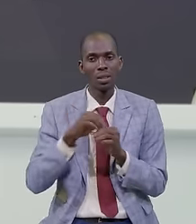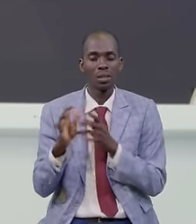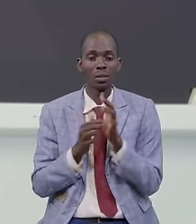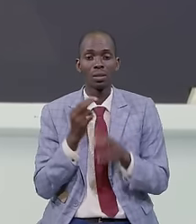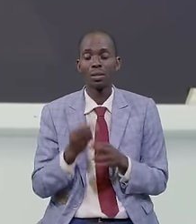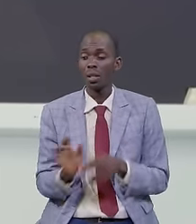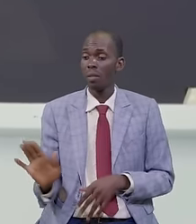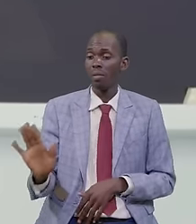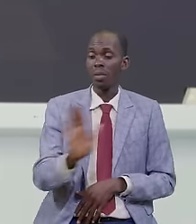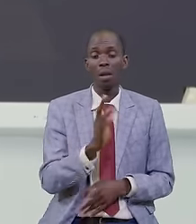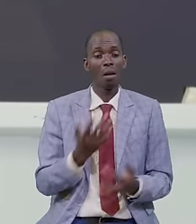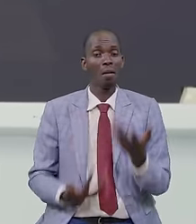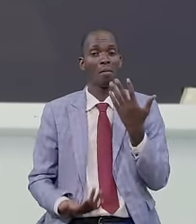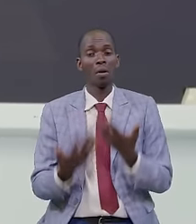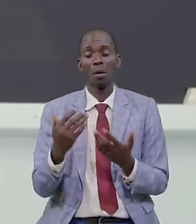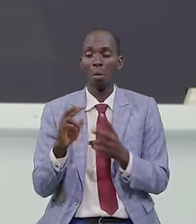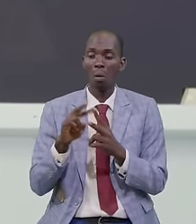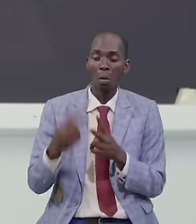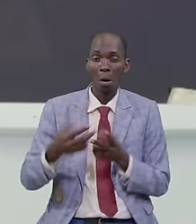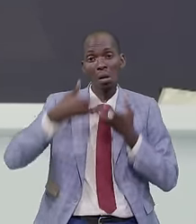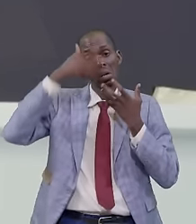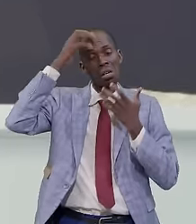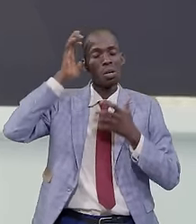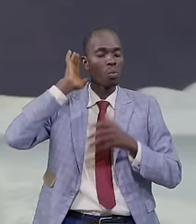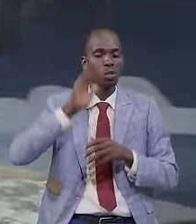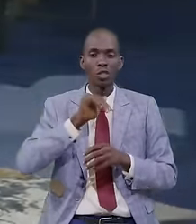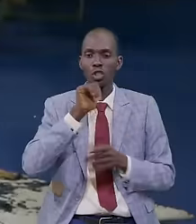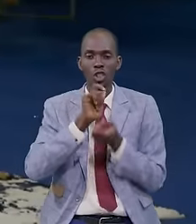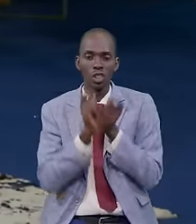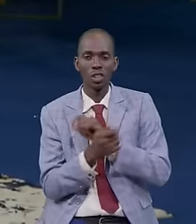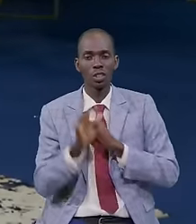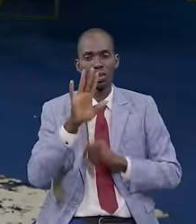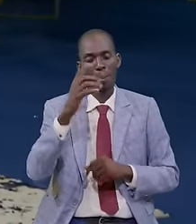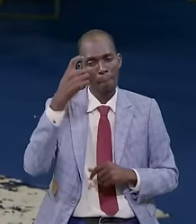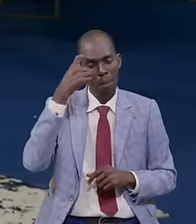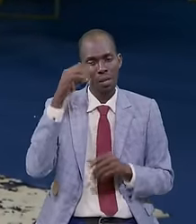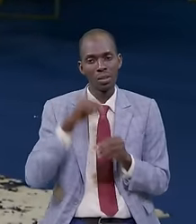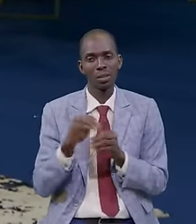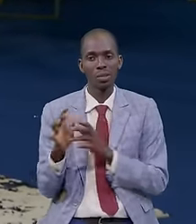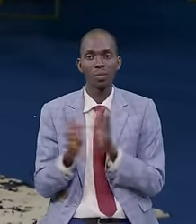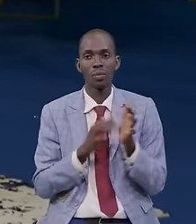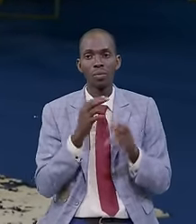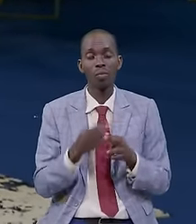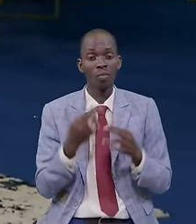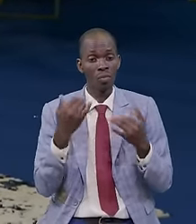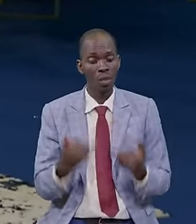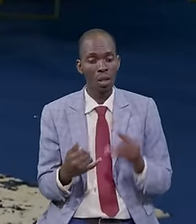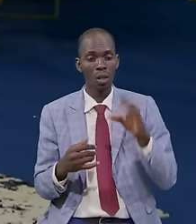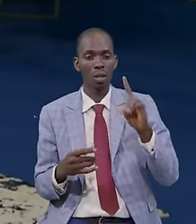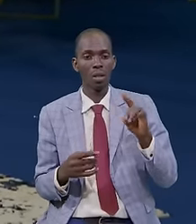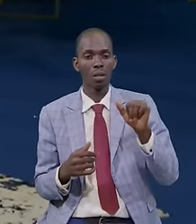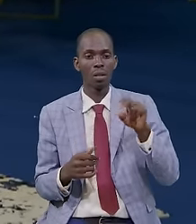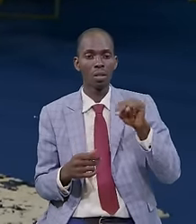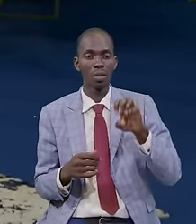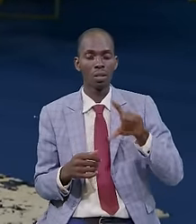their lions will not change your mind. And so Daniel continued to pray as he used to